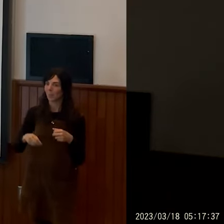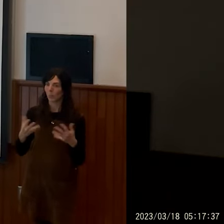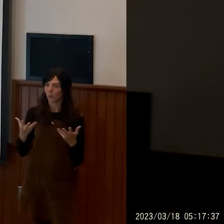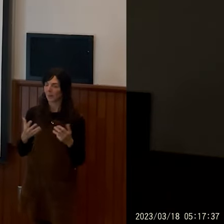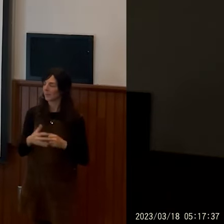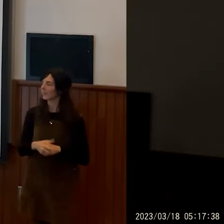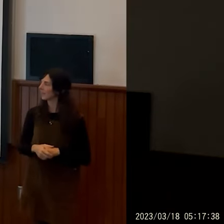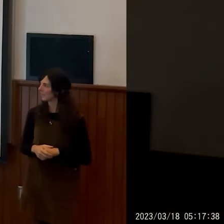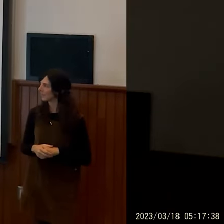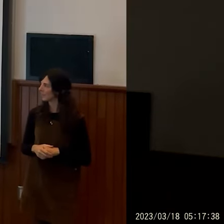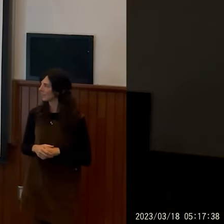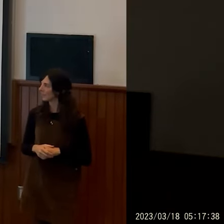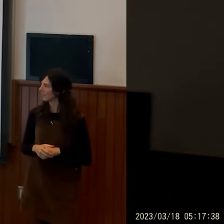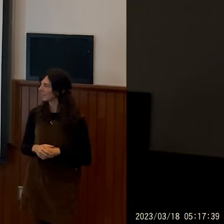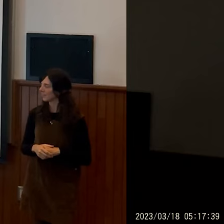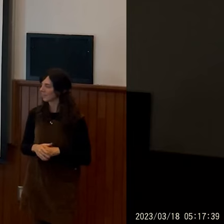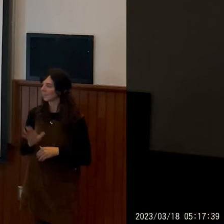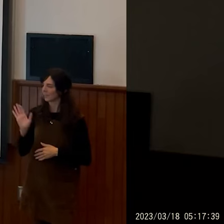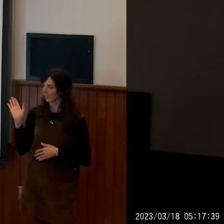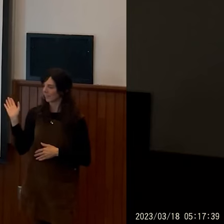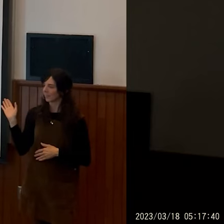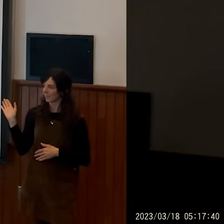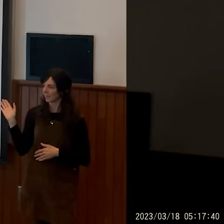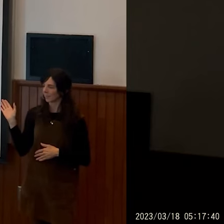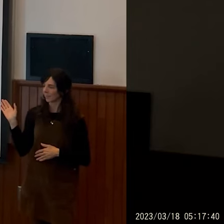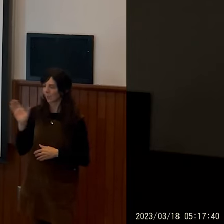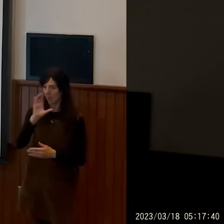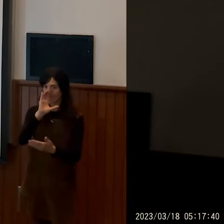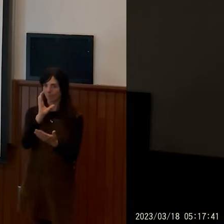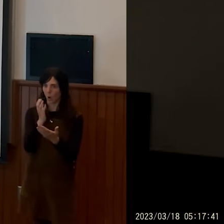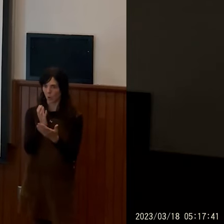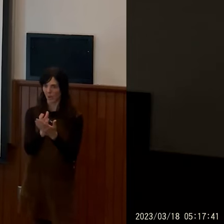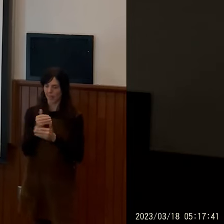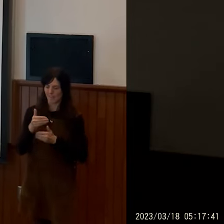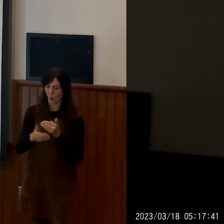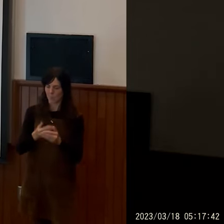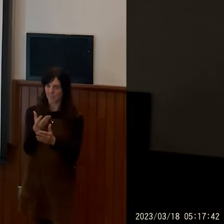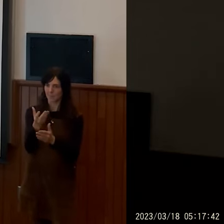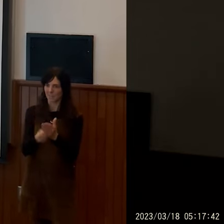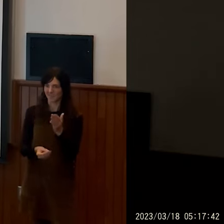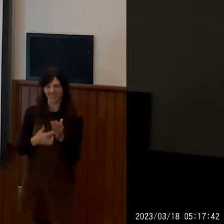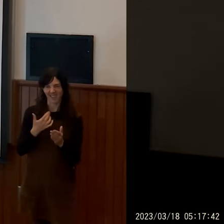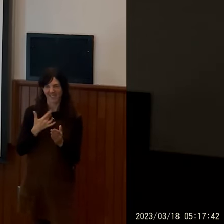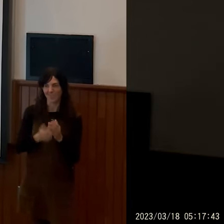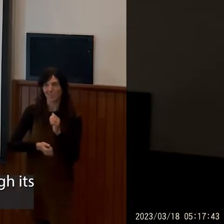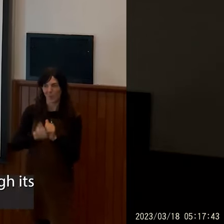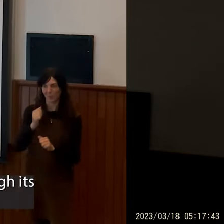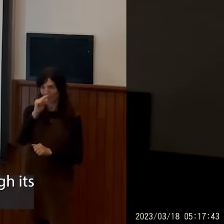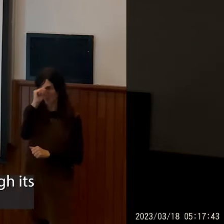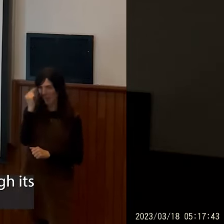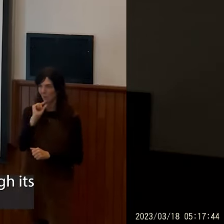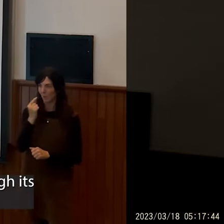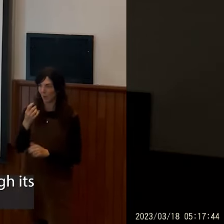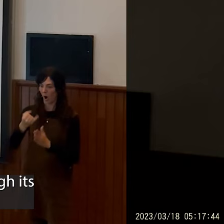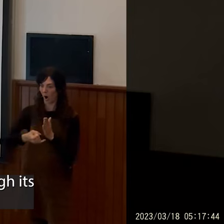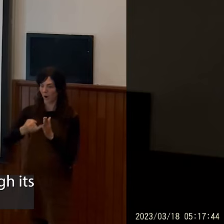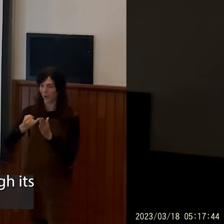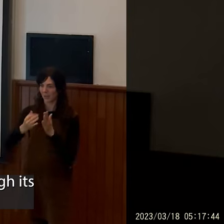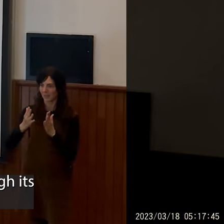of making this thing called the photograph. And then actually, I would argue that most work by a black and queer artist